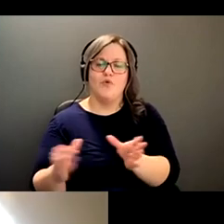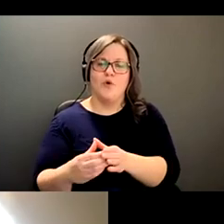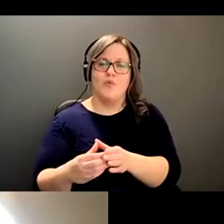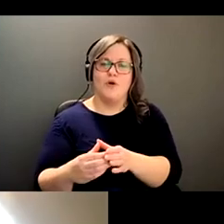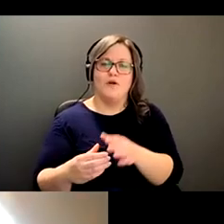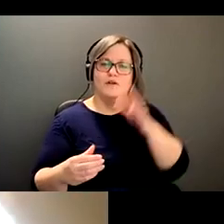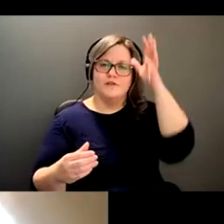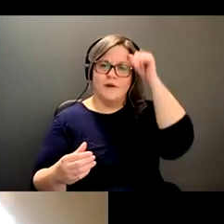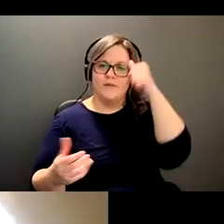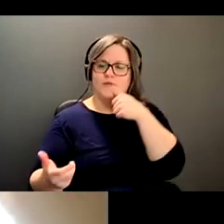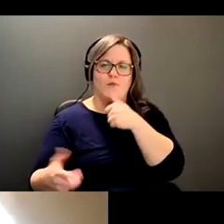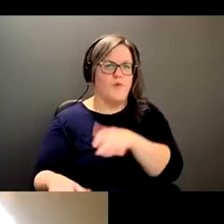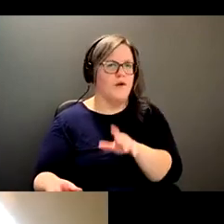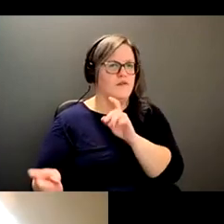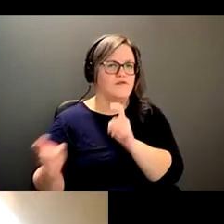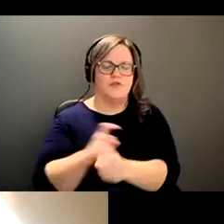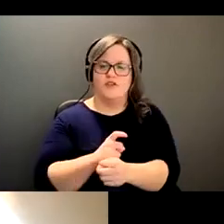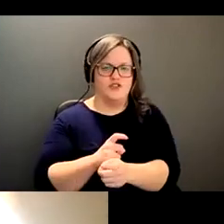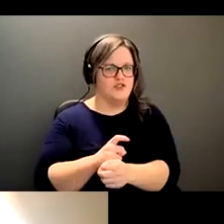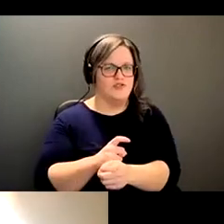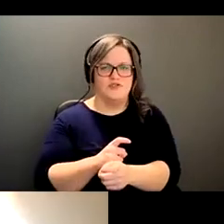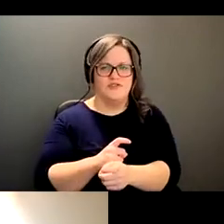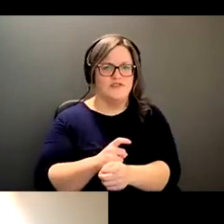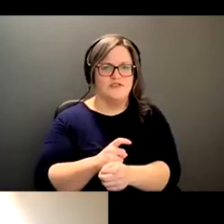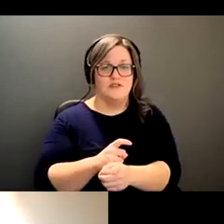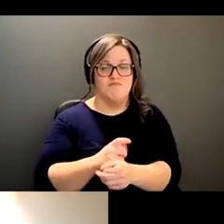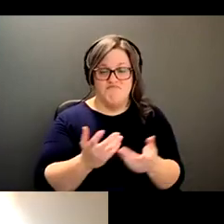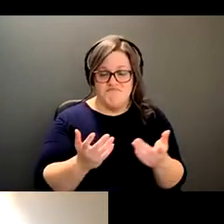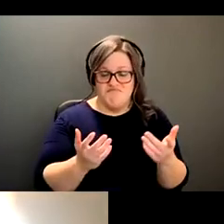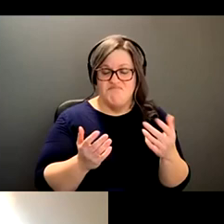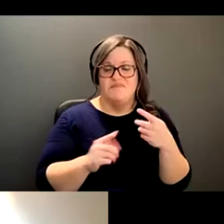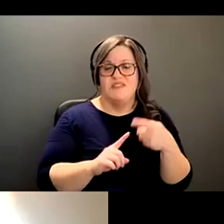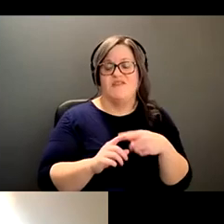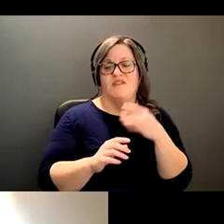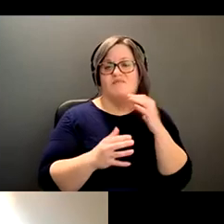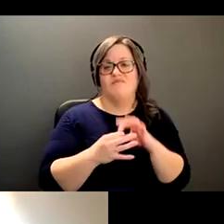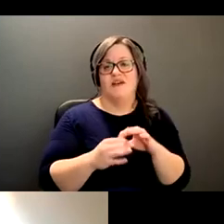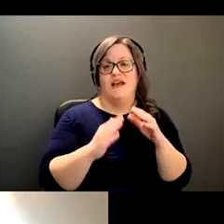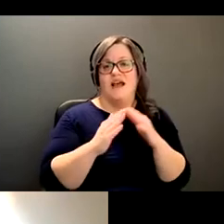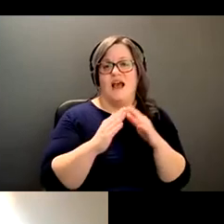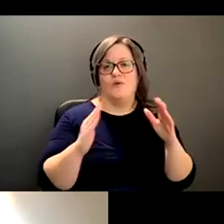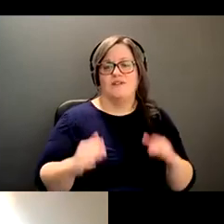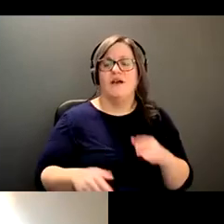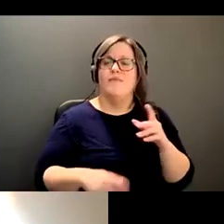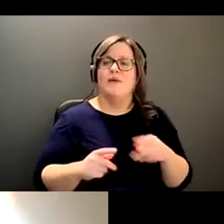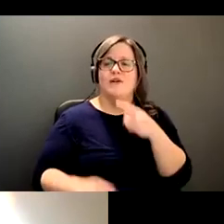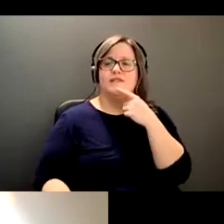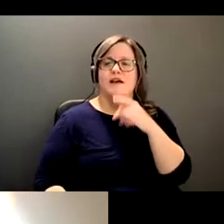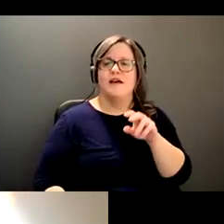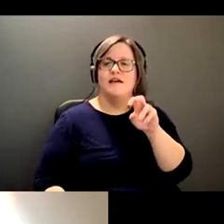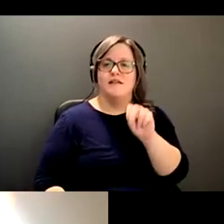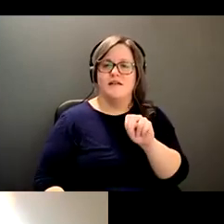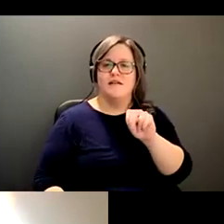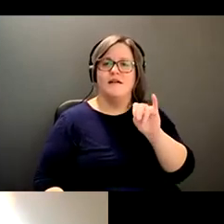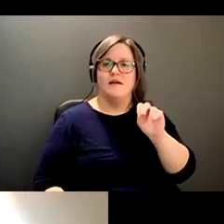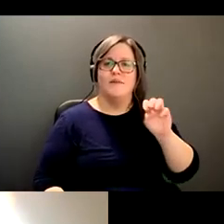change, you know? And I mean, in a lot of, in the housing context, especially, you know, NIMBYism and kind of not in my backyard or